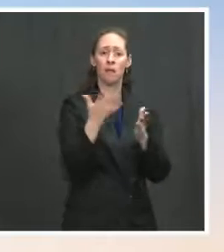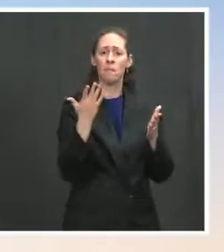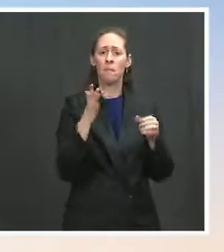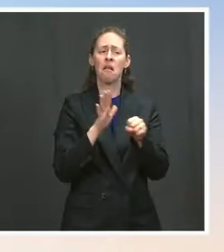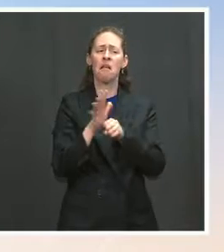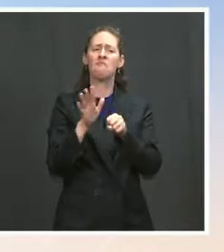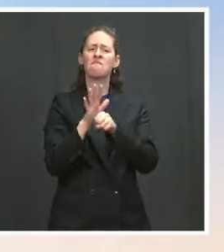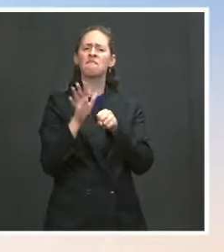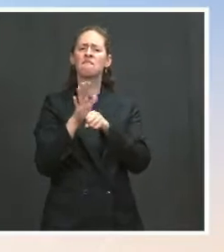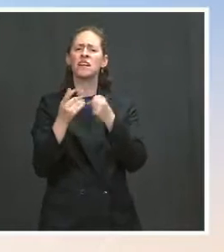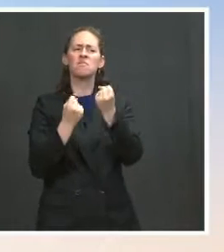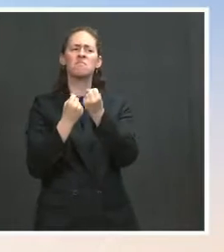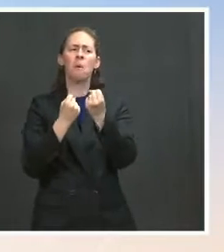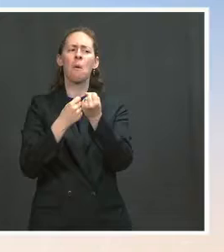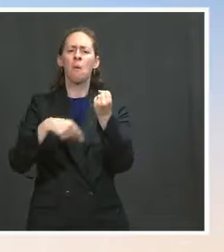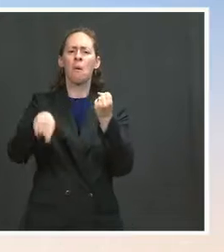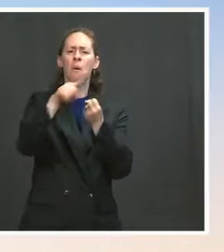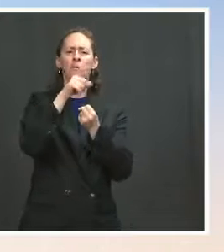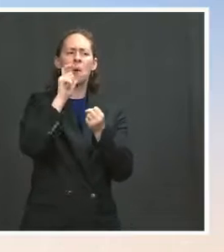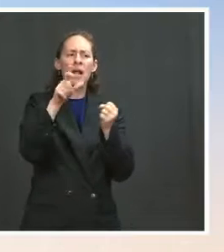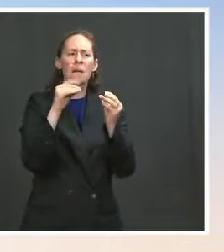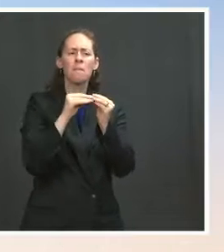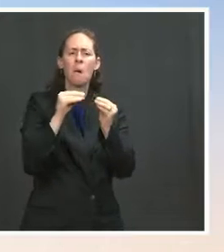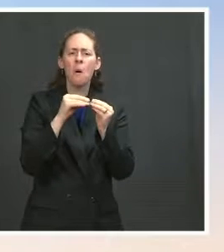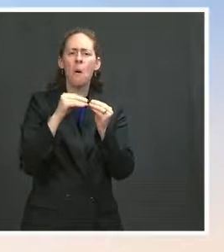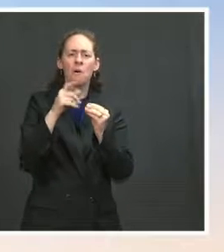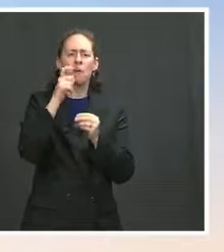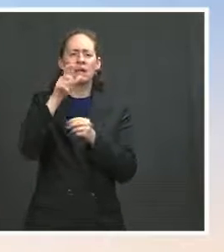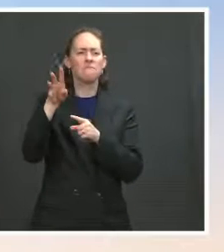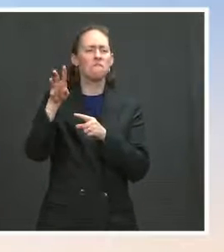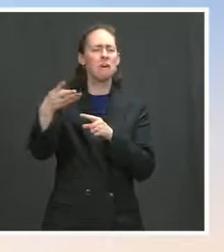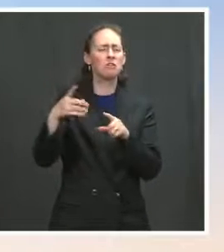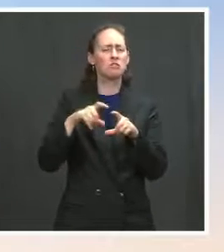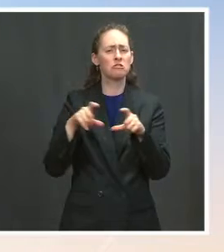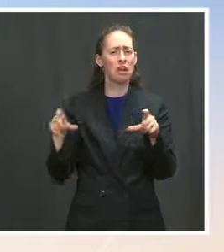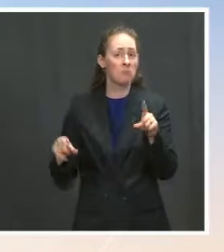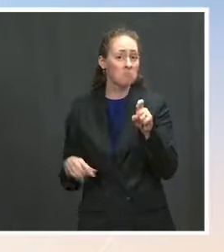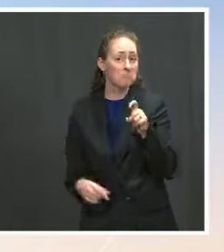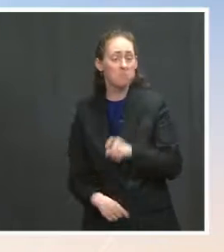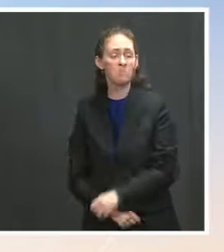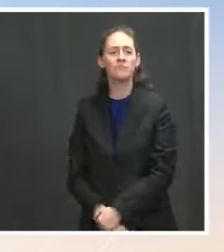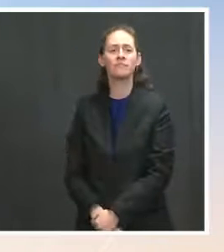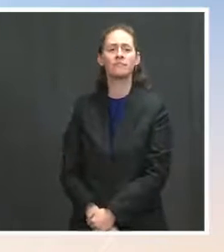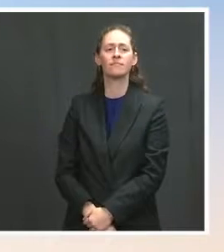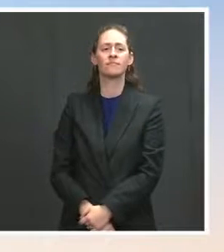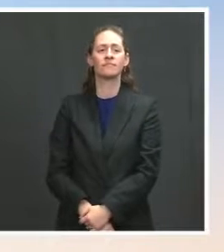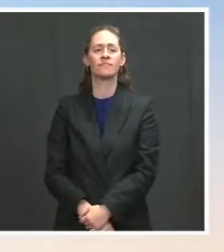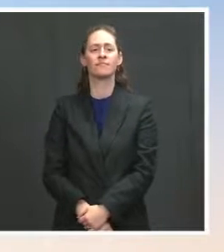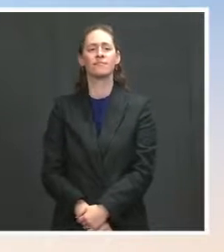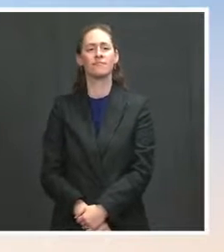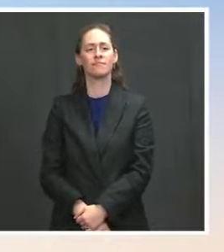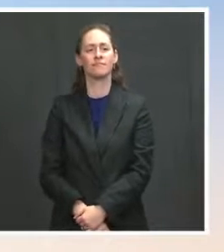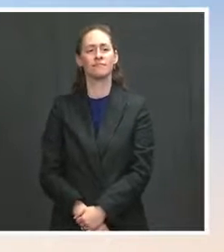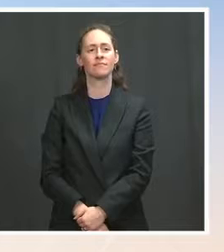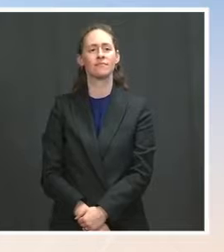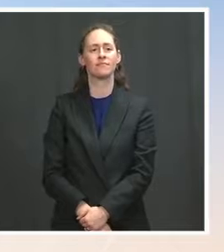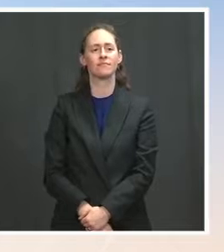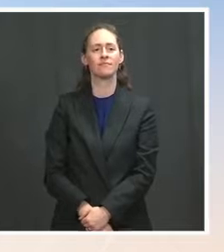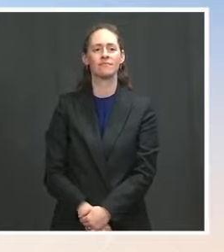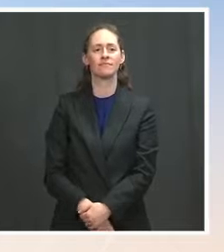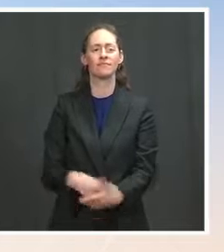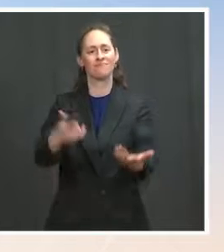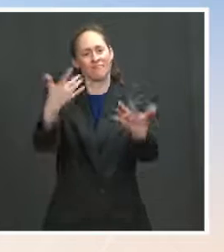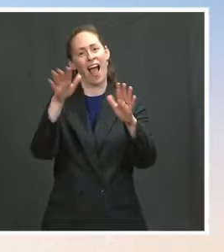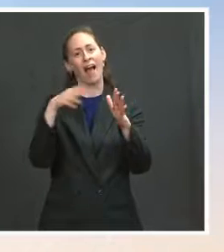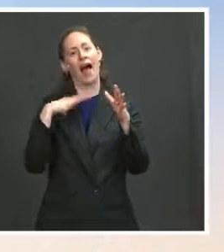assistance that a fourth stimulus wouldn't be necessary? Well, I think as I said at the time, I should say, when you asked us before, the president is certainly